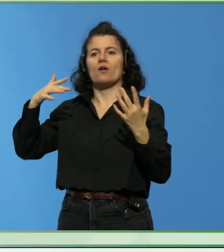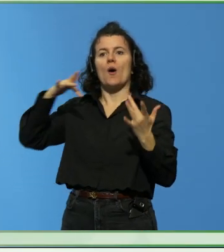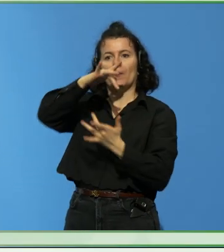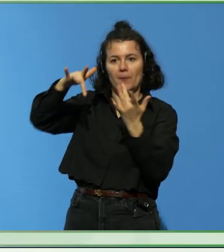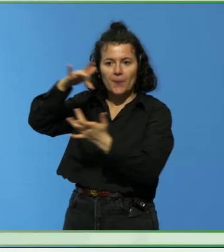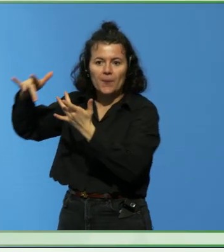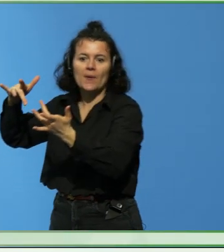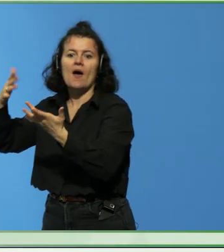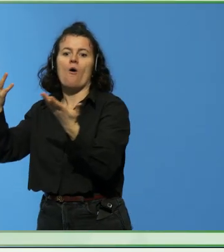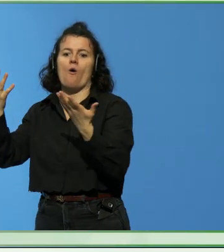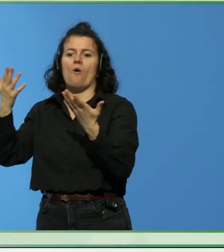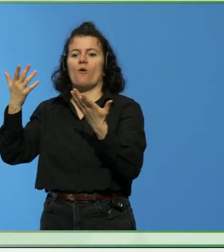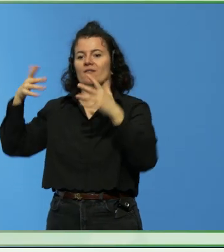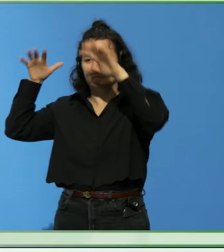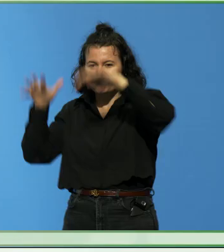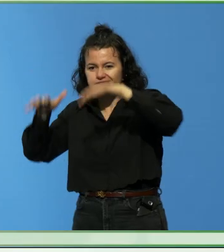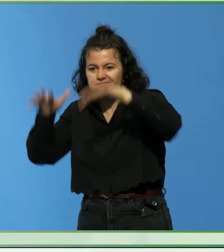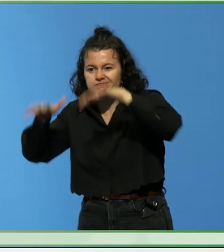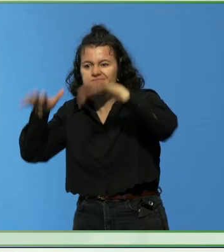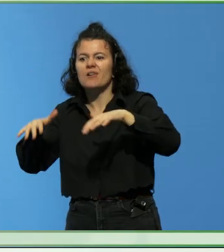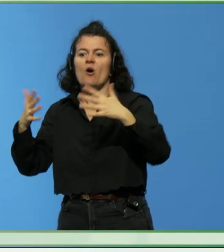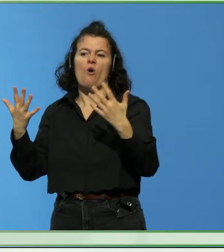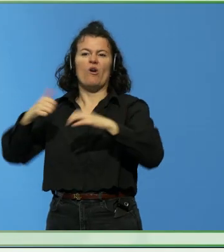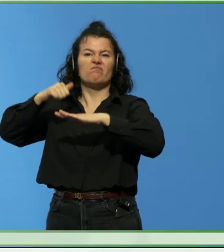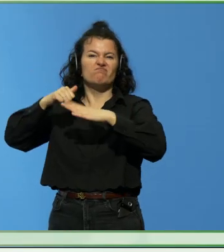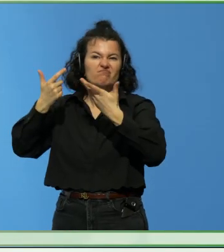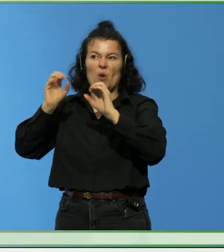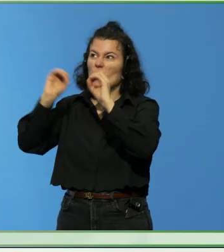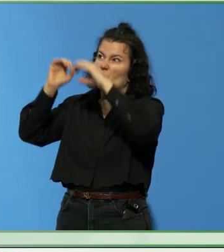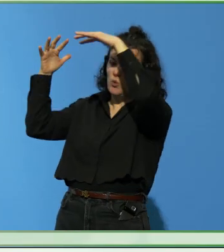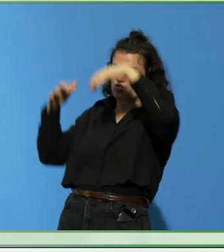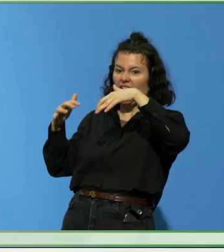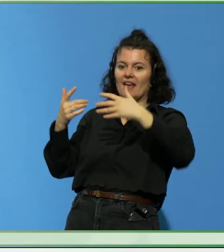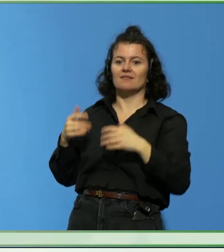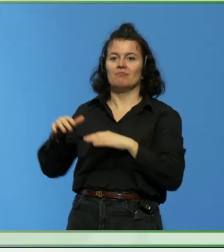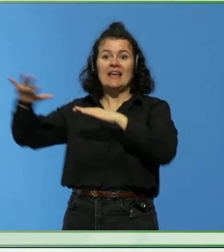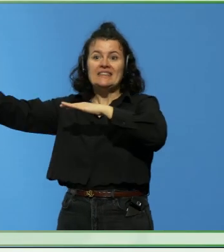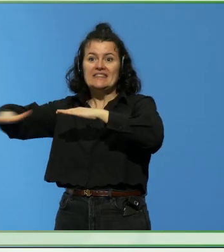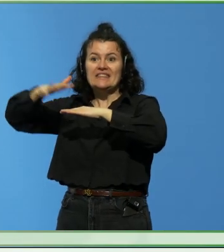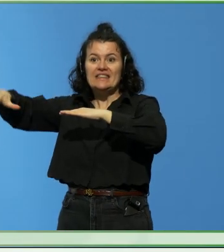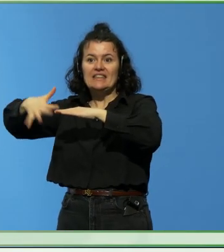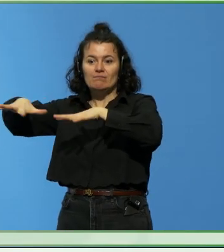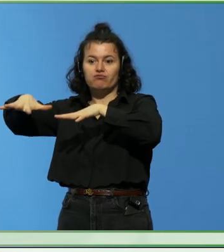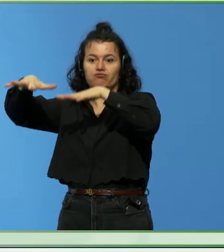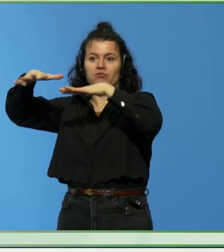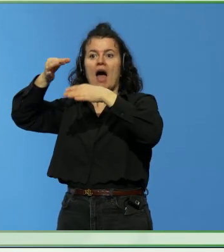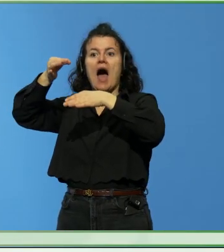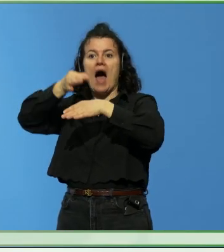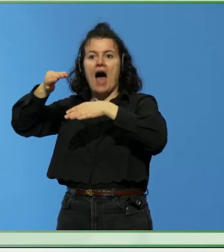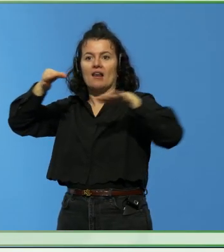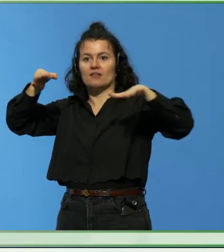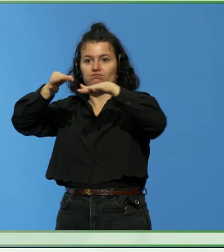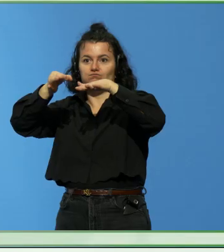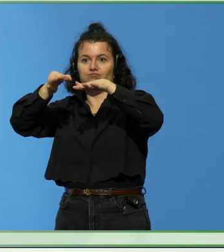is committed to enhancing climate resilience and adaptive capacity. So the Vienna